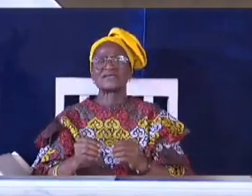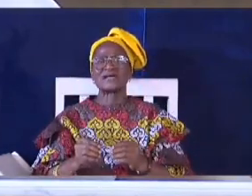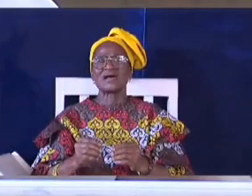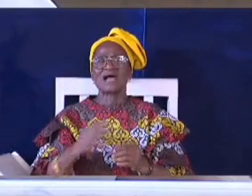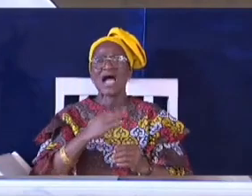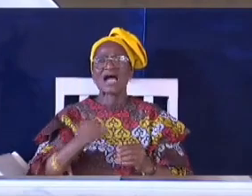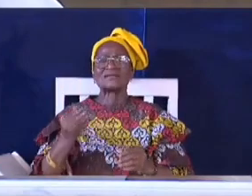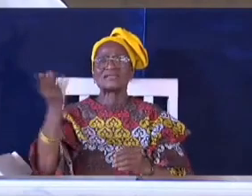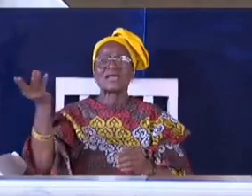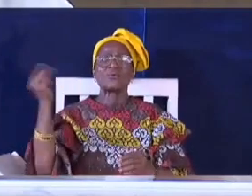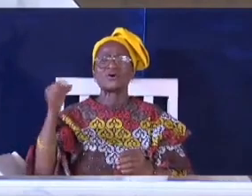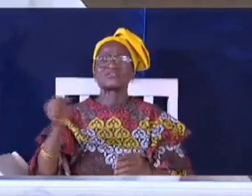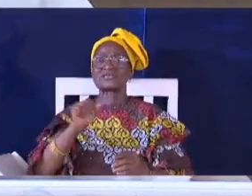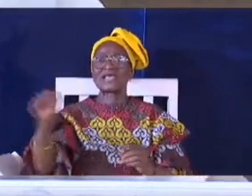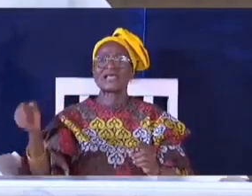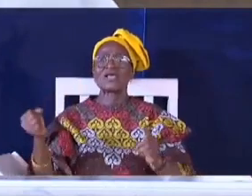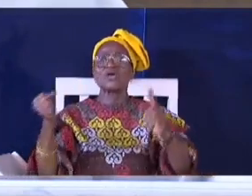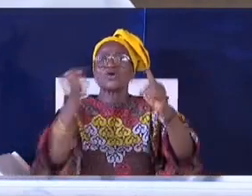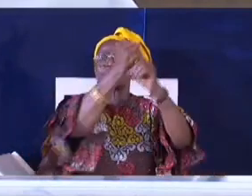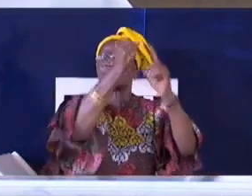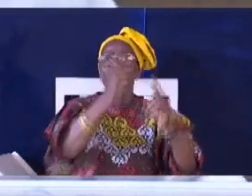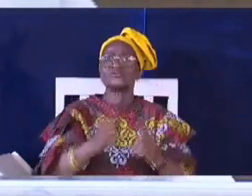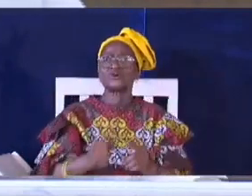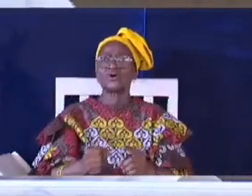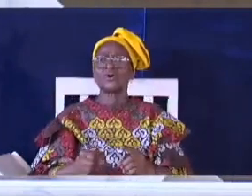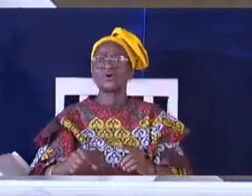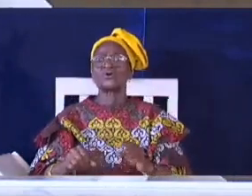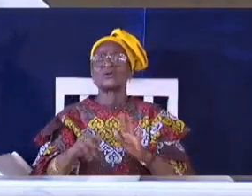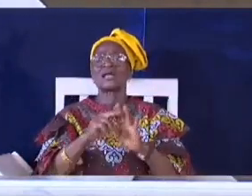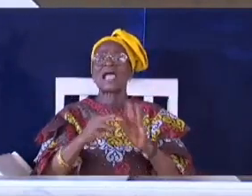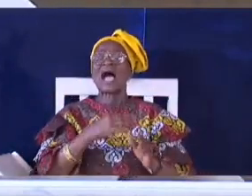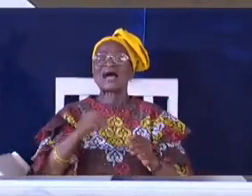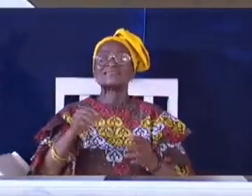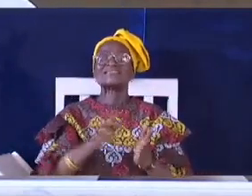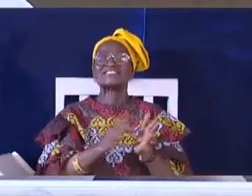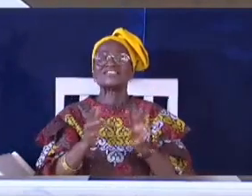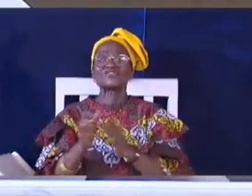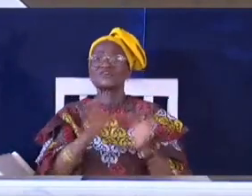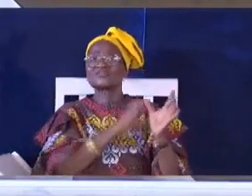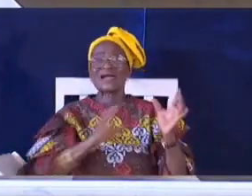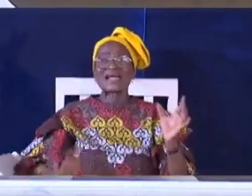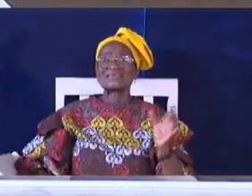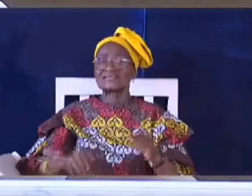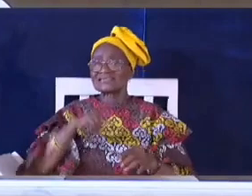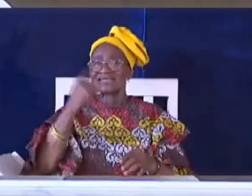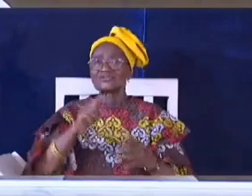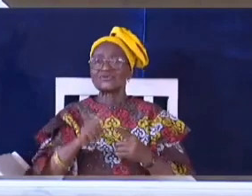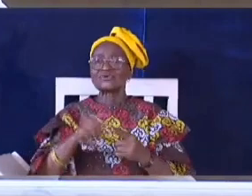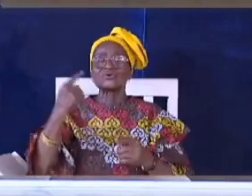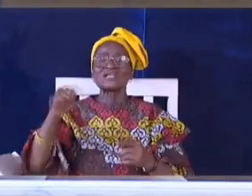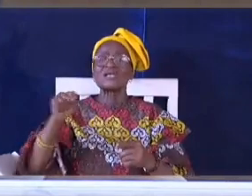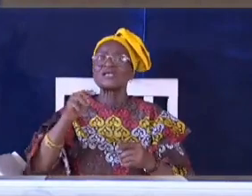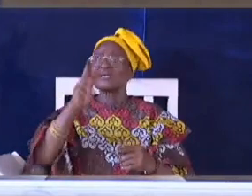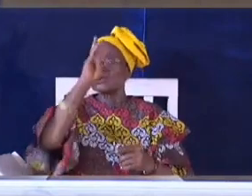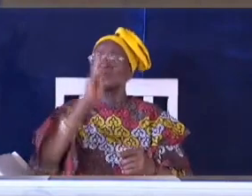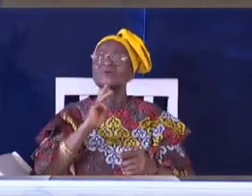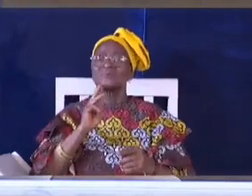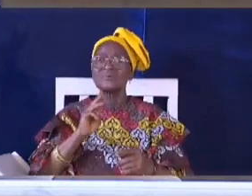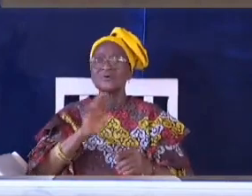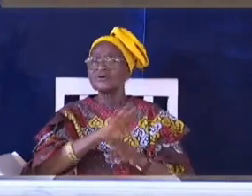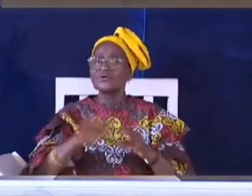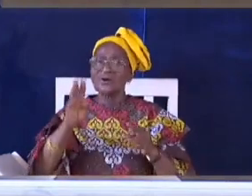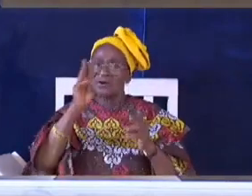and there was a collision. And Jesus Christ said to the widow, weep not,